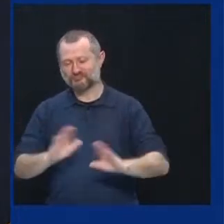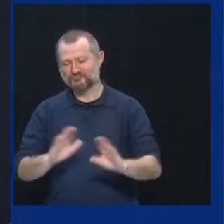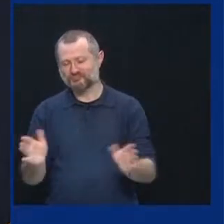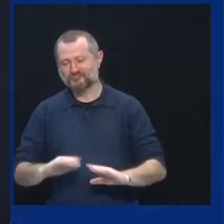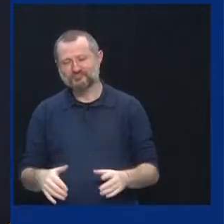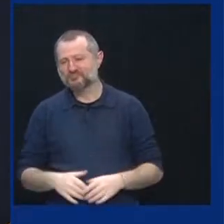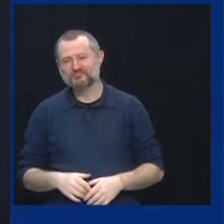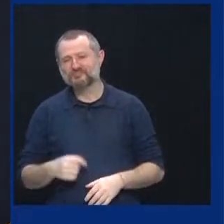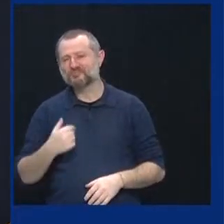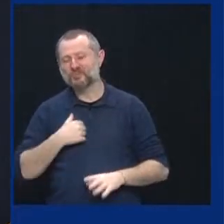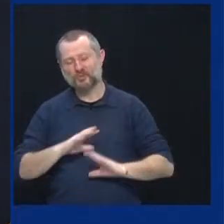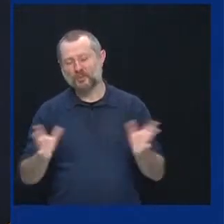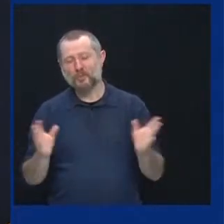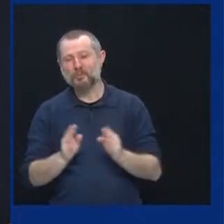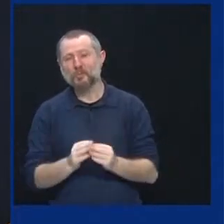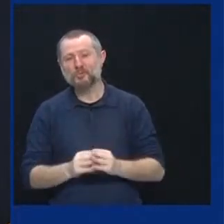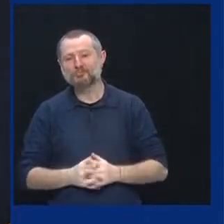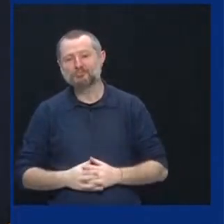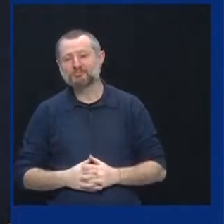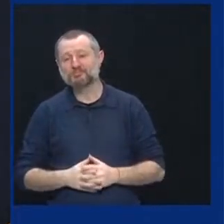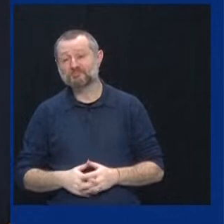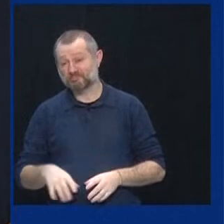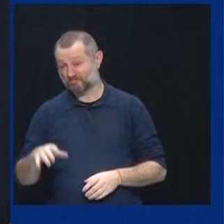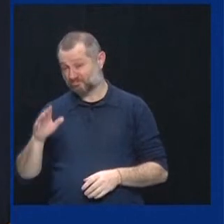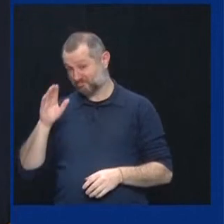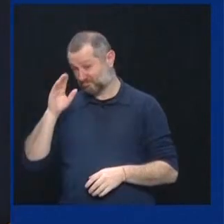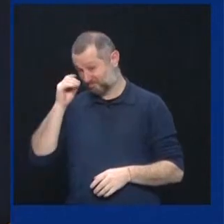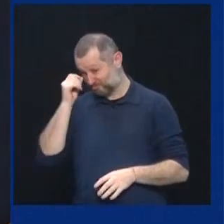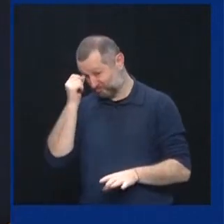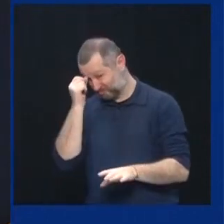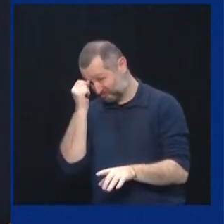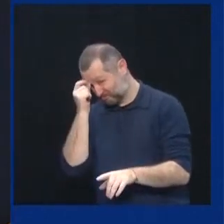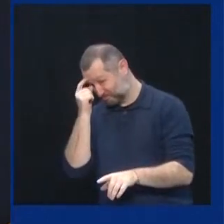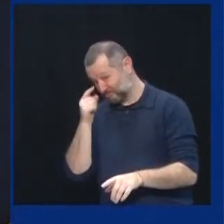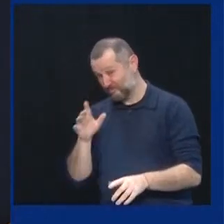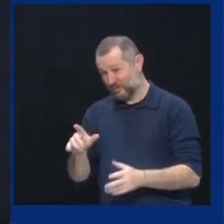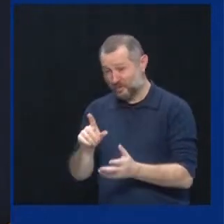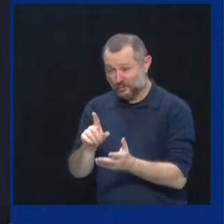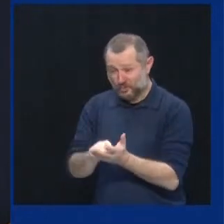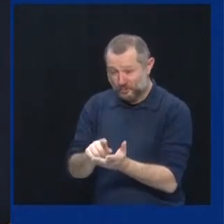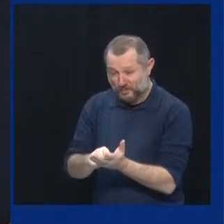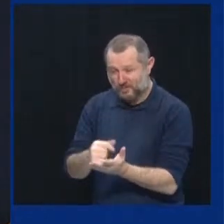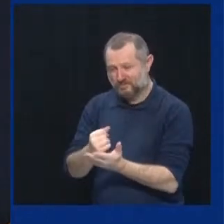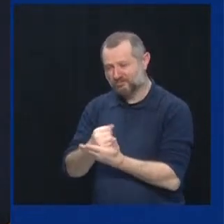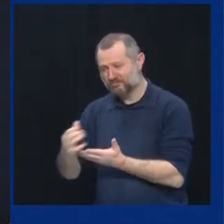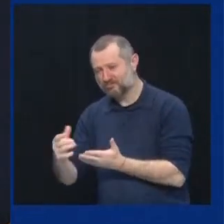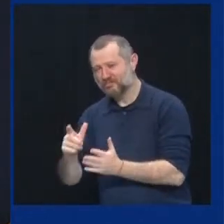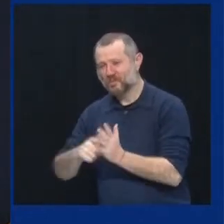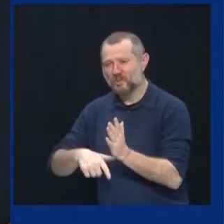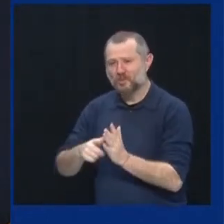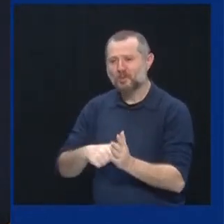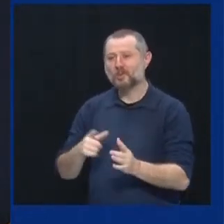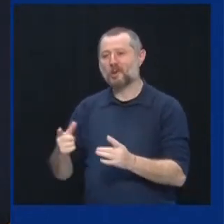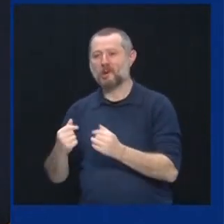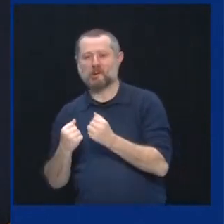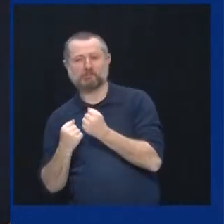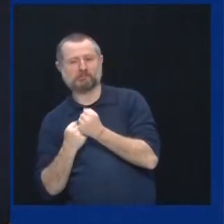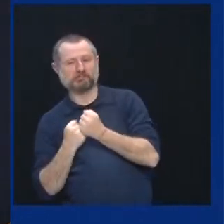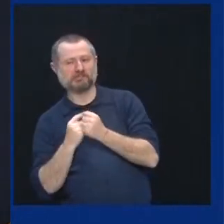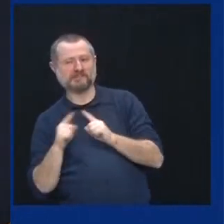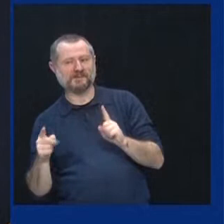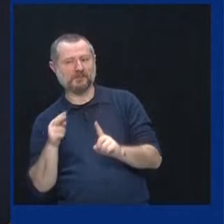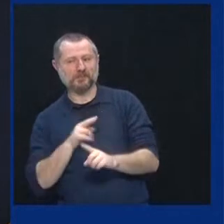If there's a untrue, I understand there are newspapers with partisan agendas. They make